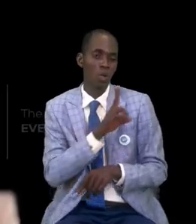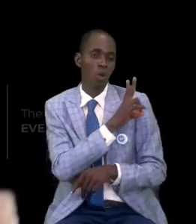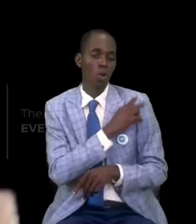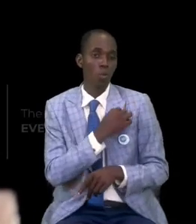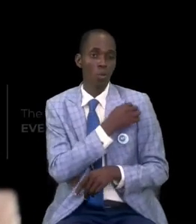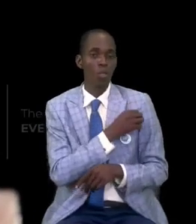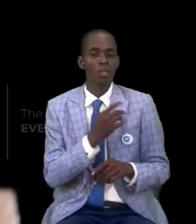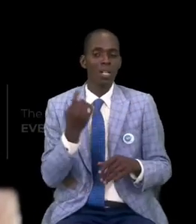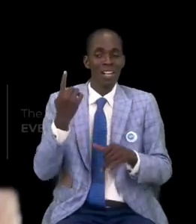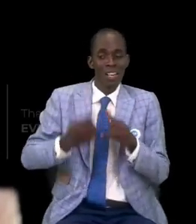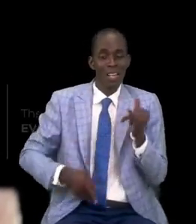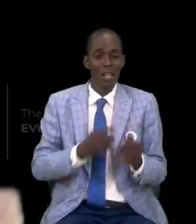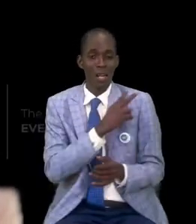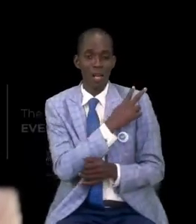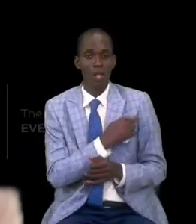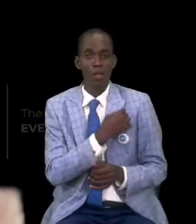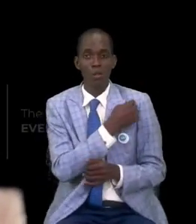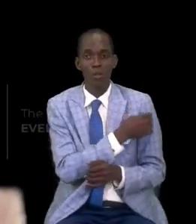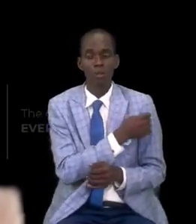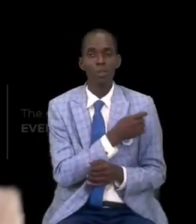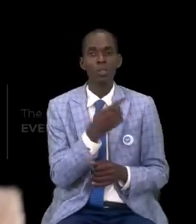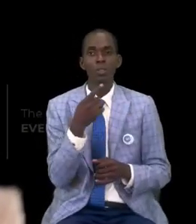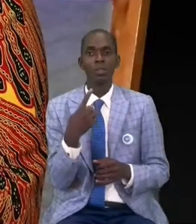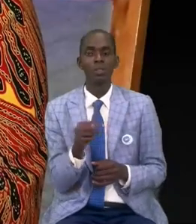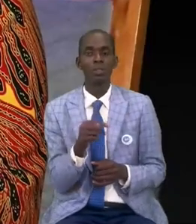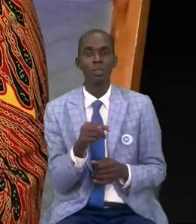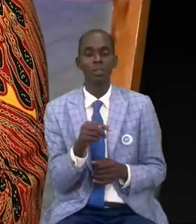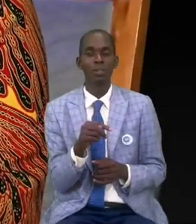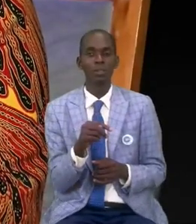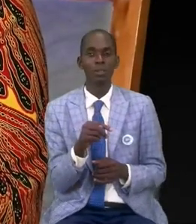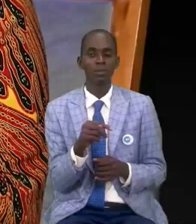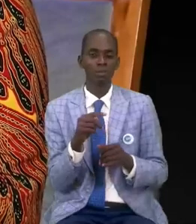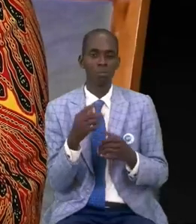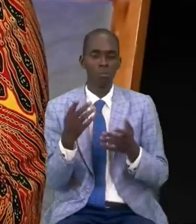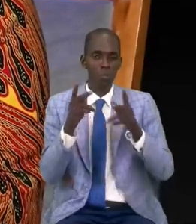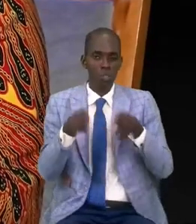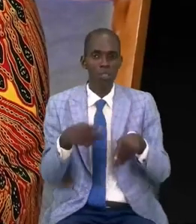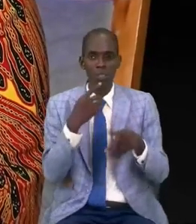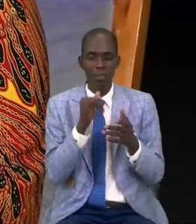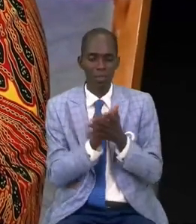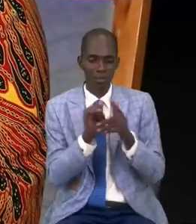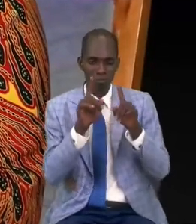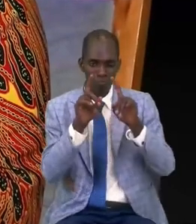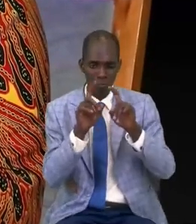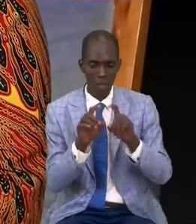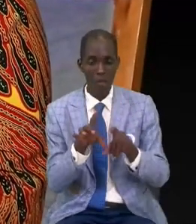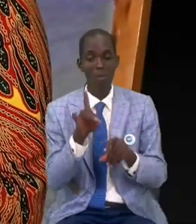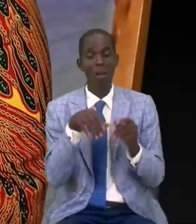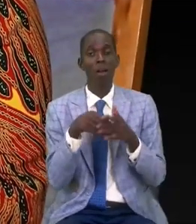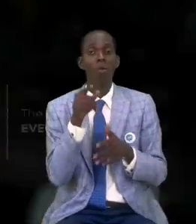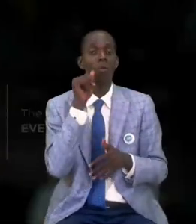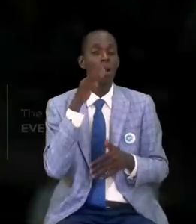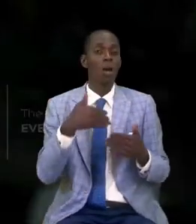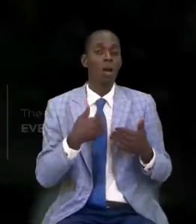me said that I have hole in the heart, which had been disturbing me. It caused me a lot of